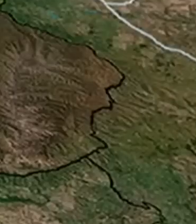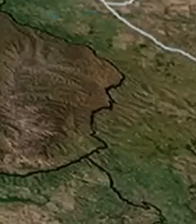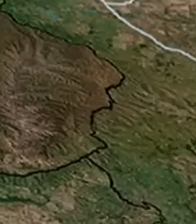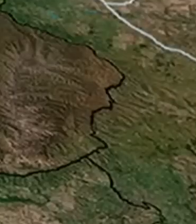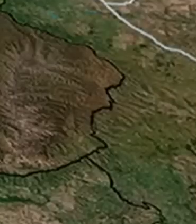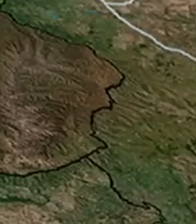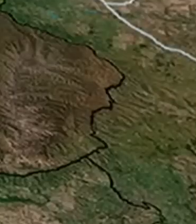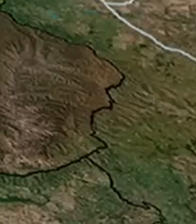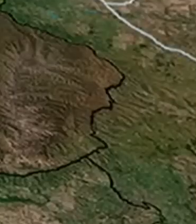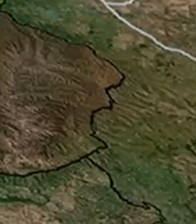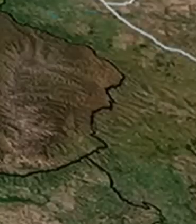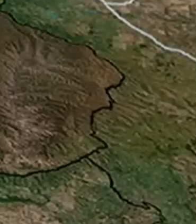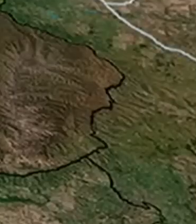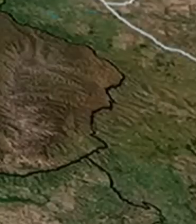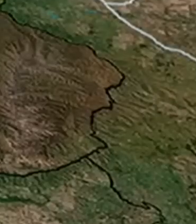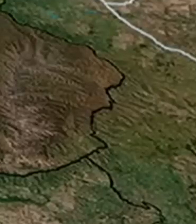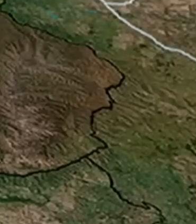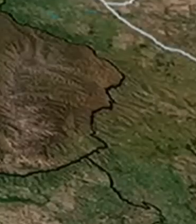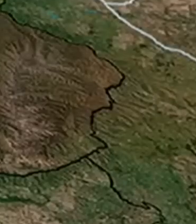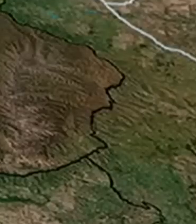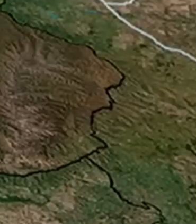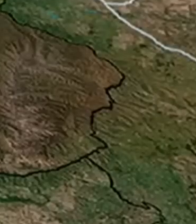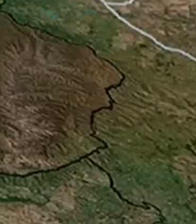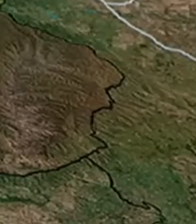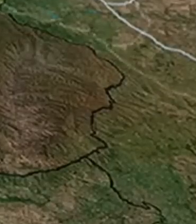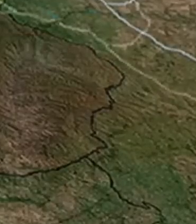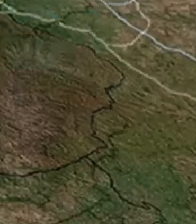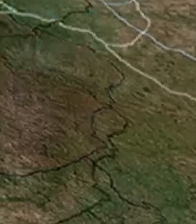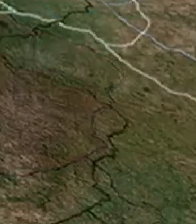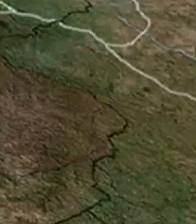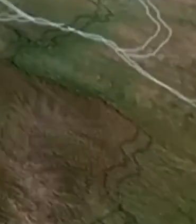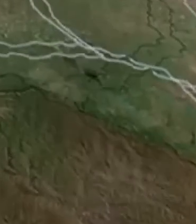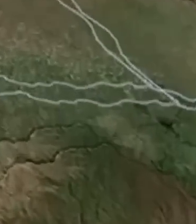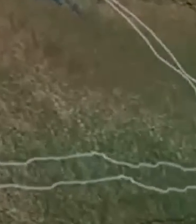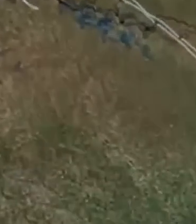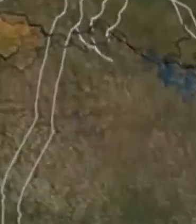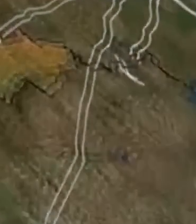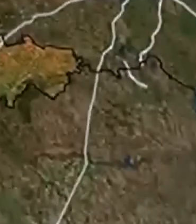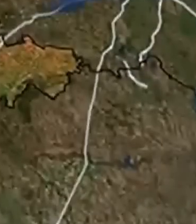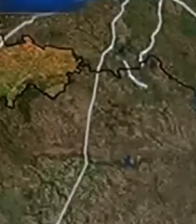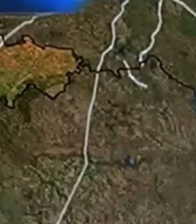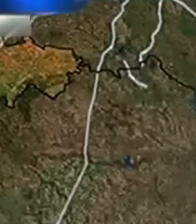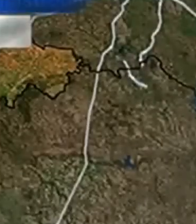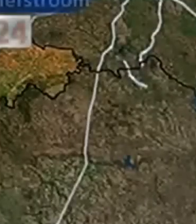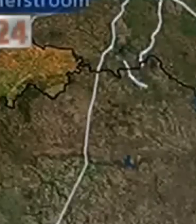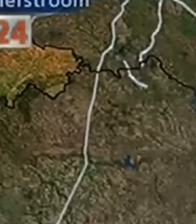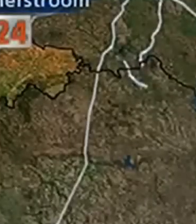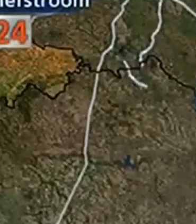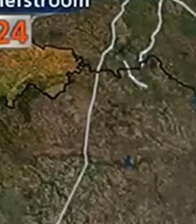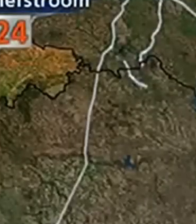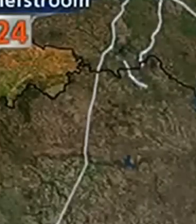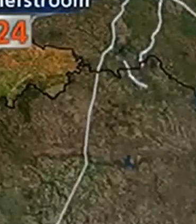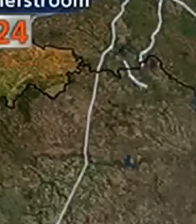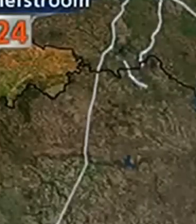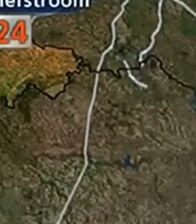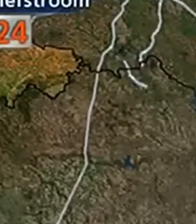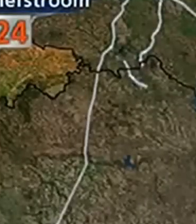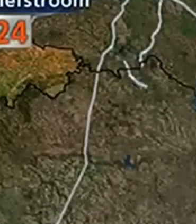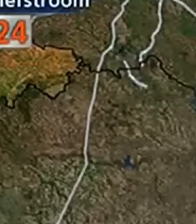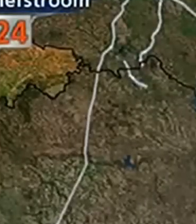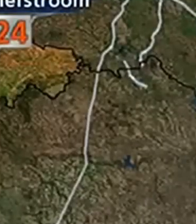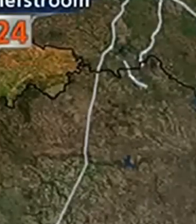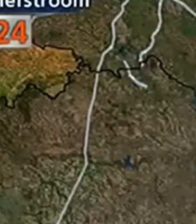thutafalanyana ka digrata di le 10 le borobedi fa Bloemfontein yone e tla bikeme go digrata di le 12 mme re lebele province ya Northwest